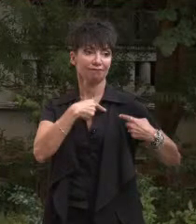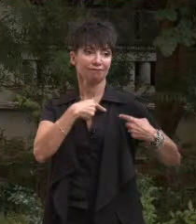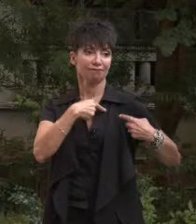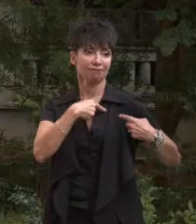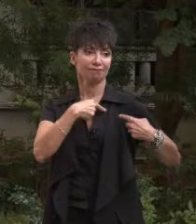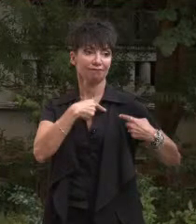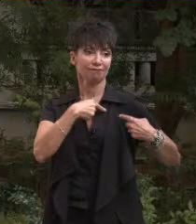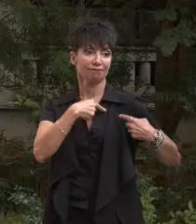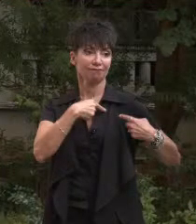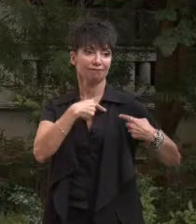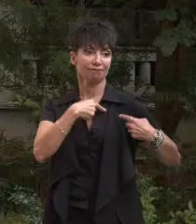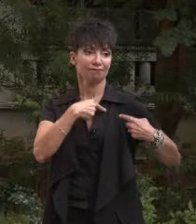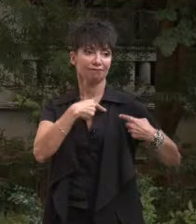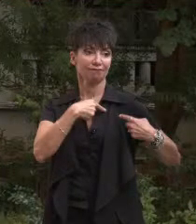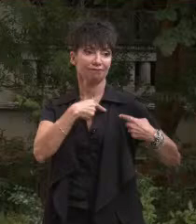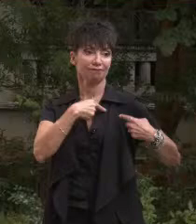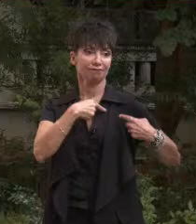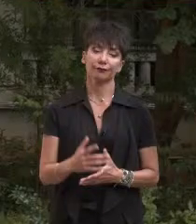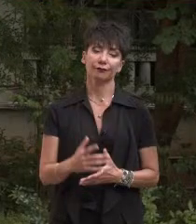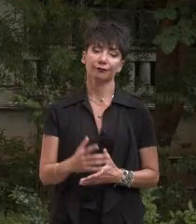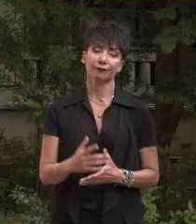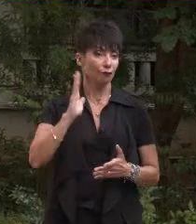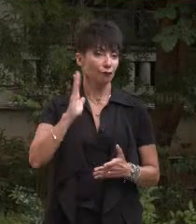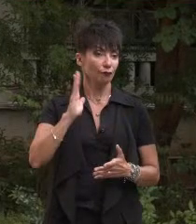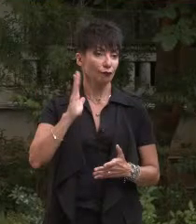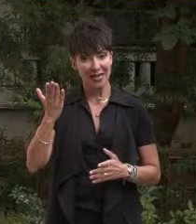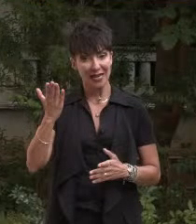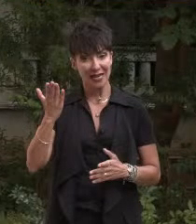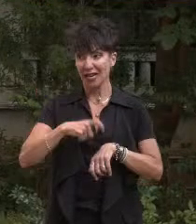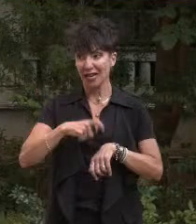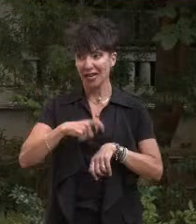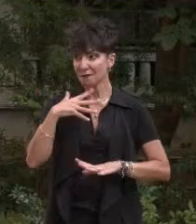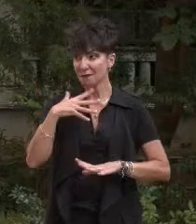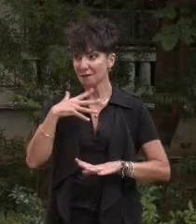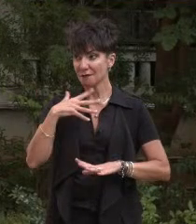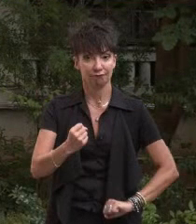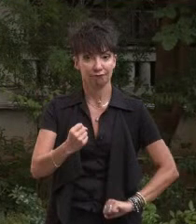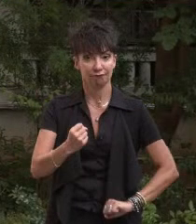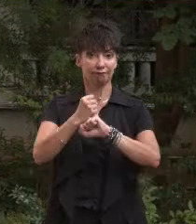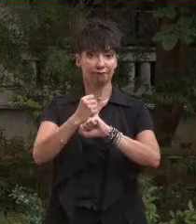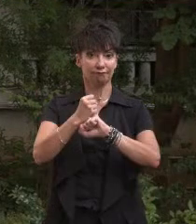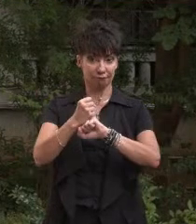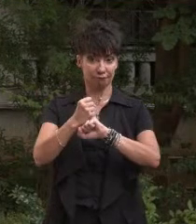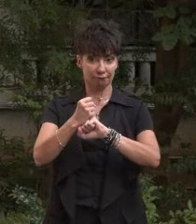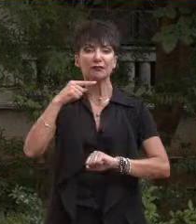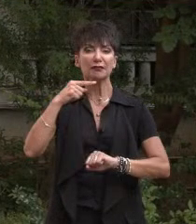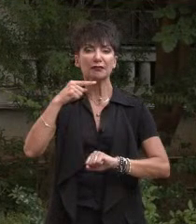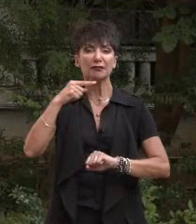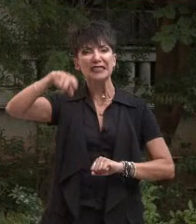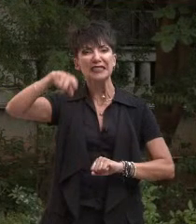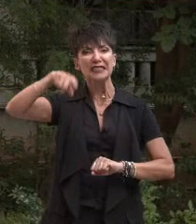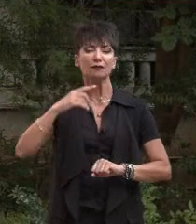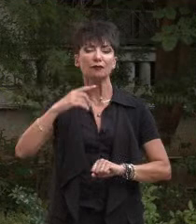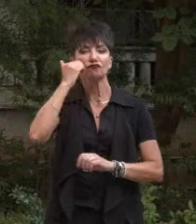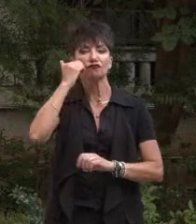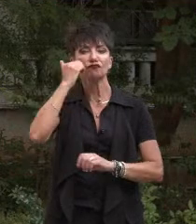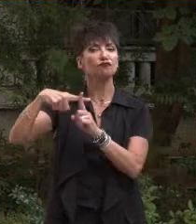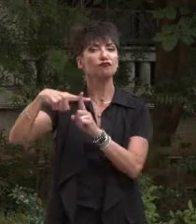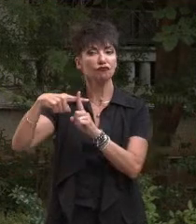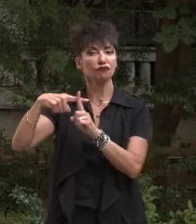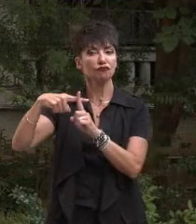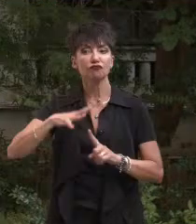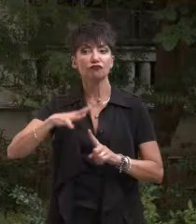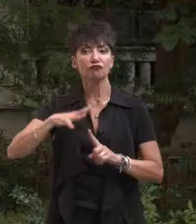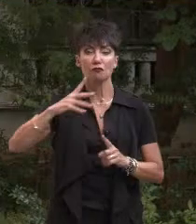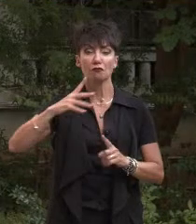The willingness to help and support without retribution to those needed. Today, the Red Cross and Red Crescent counts with